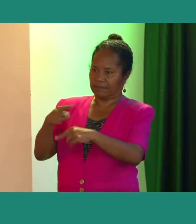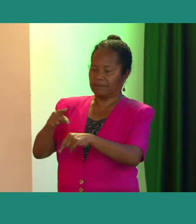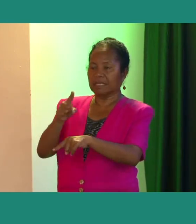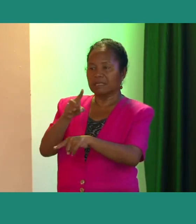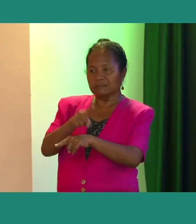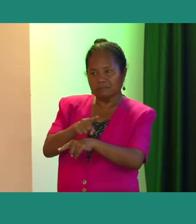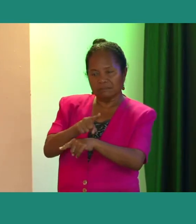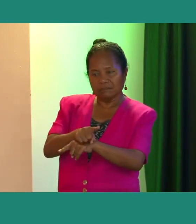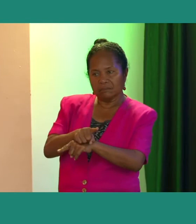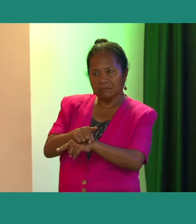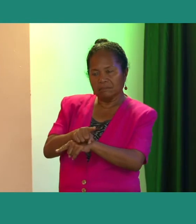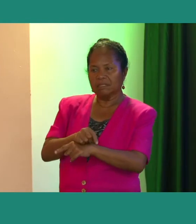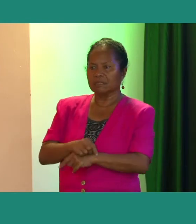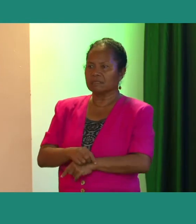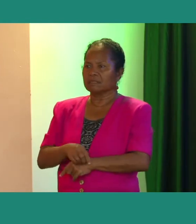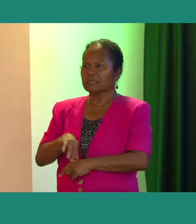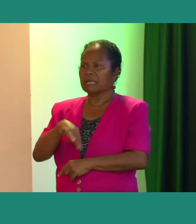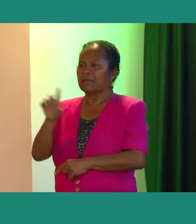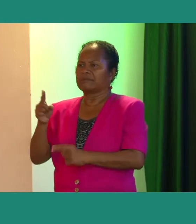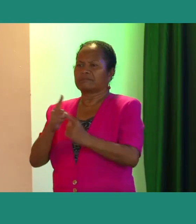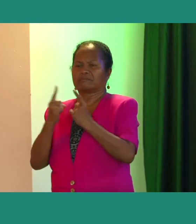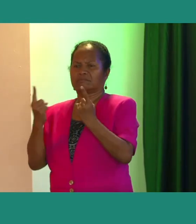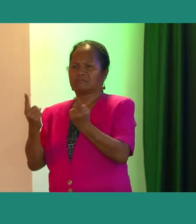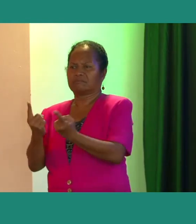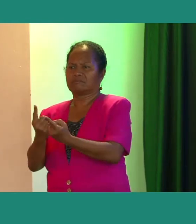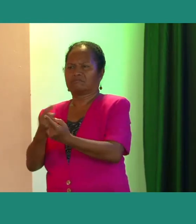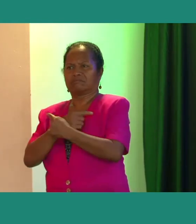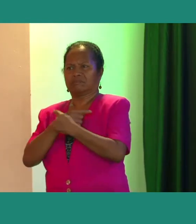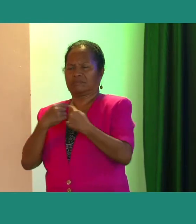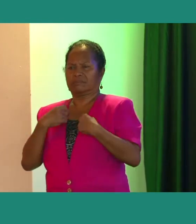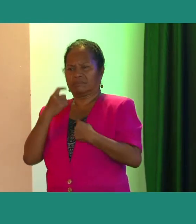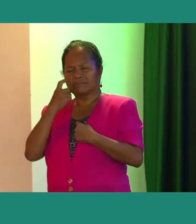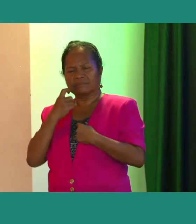disability, also part of, everything that we're doing, trying to